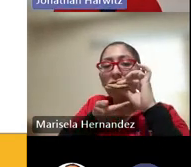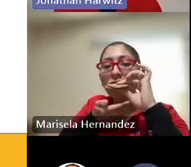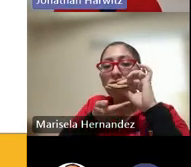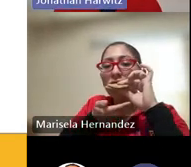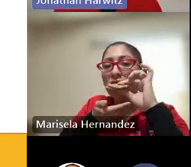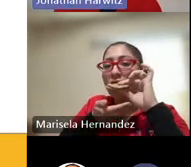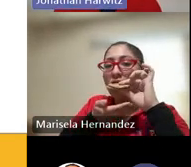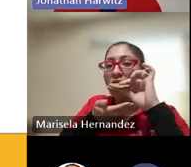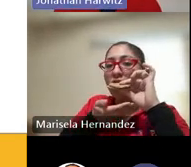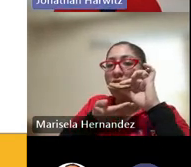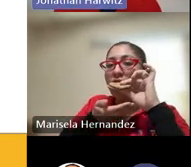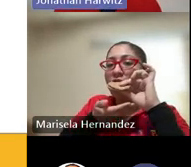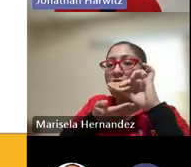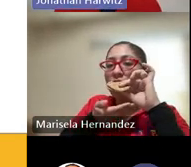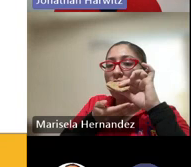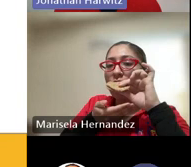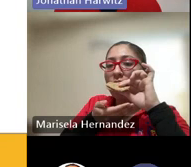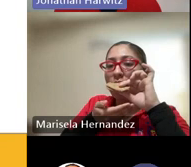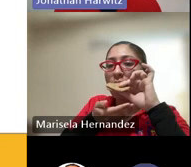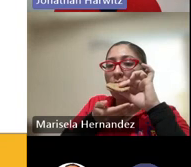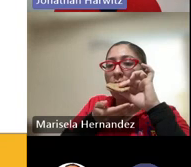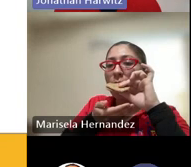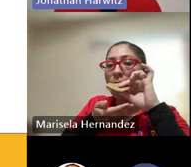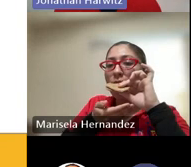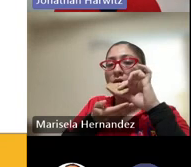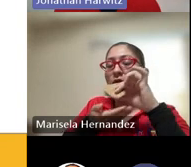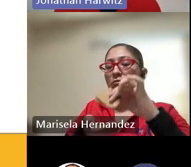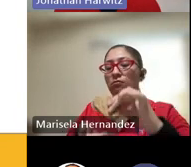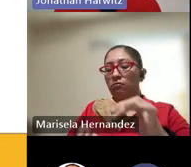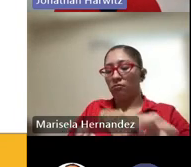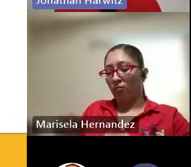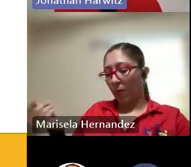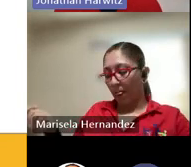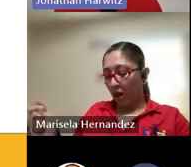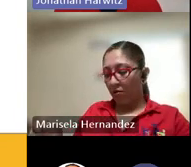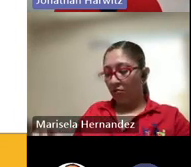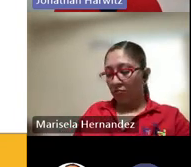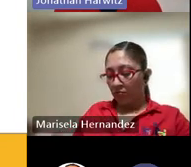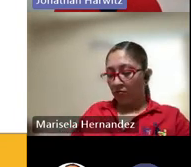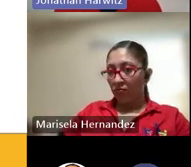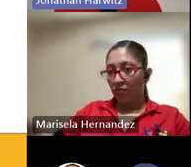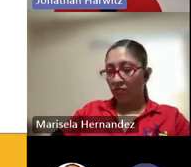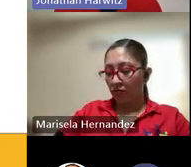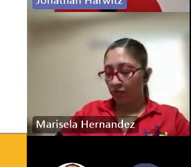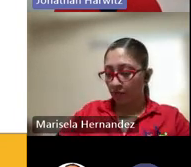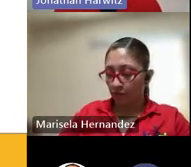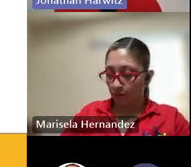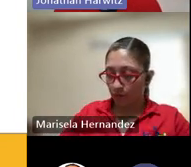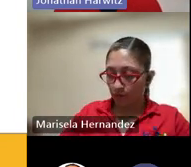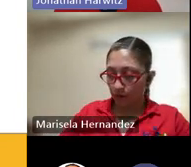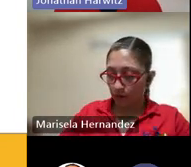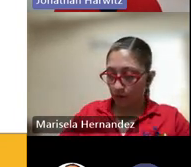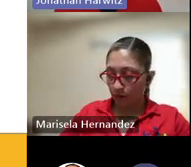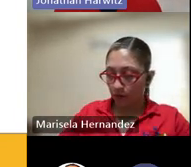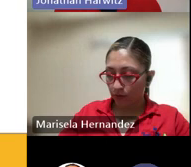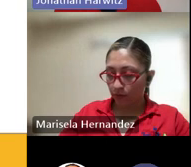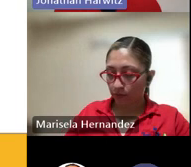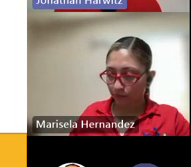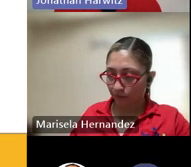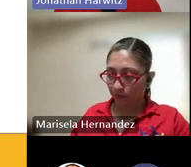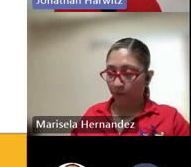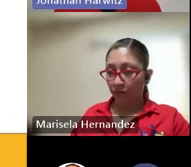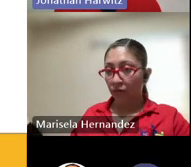we also want, HAC has been, and we want with all of you, to make sure that this HUD